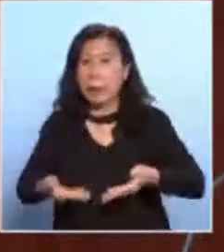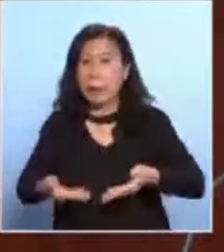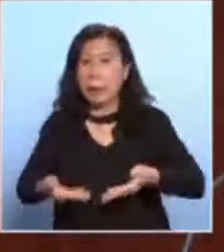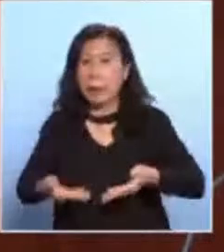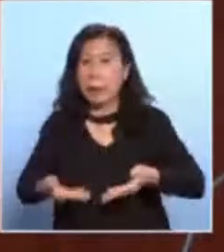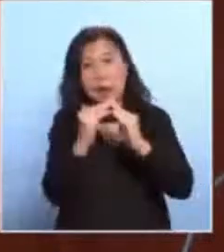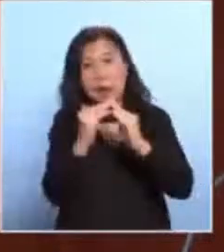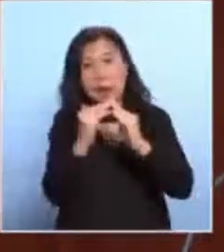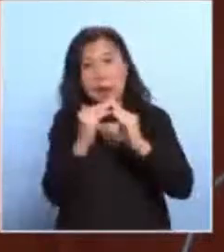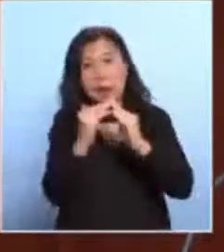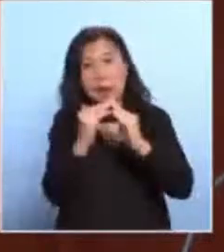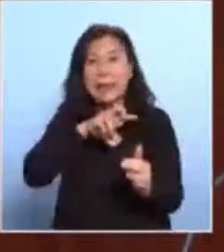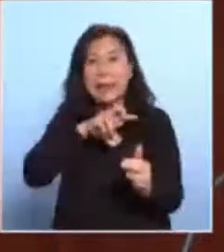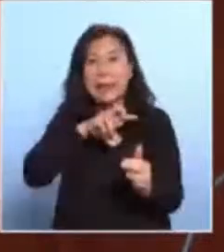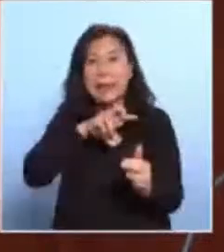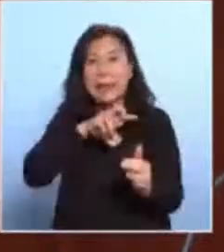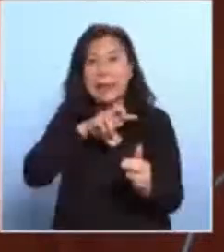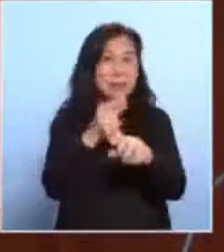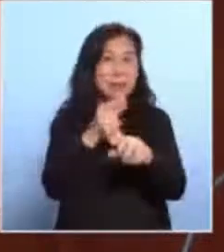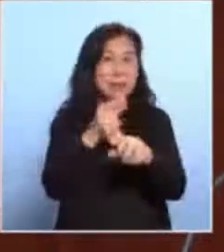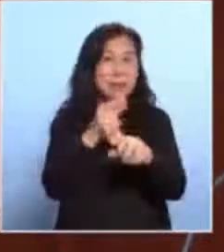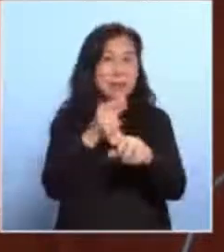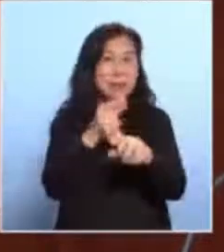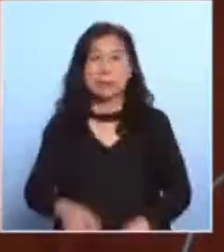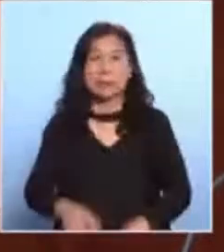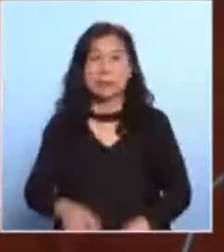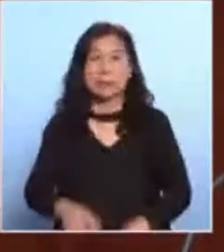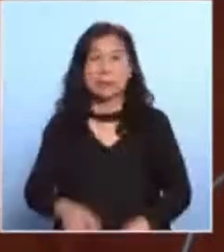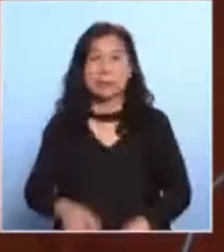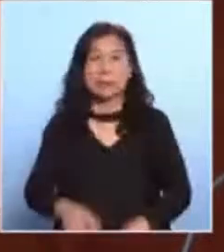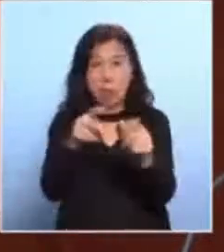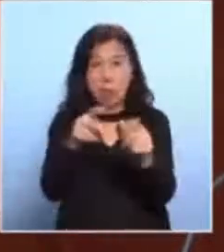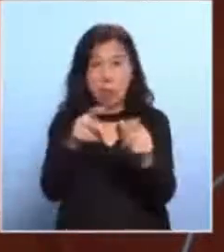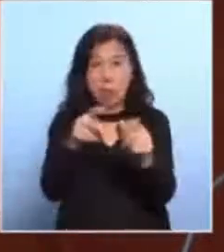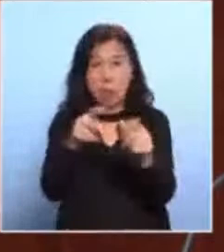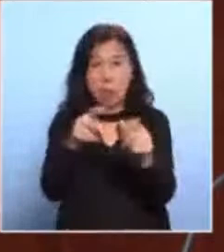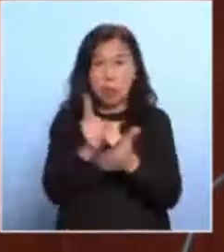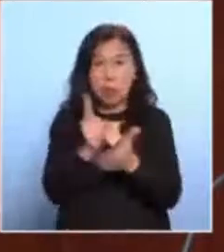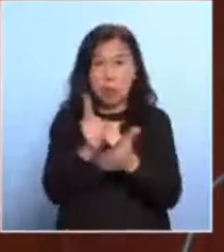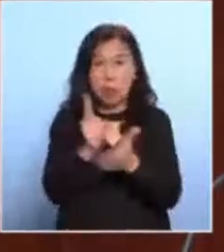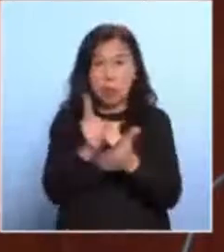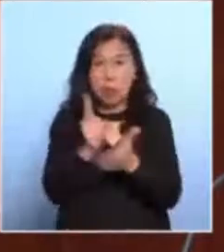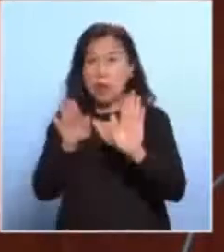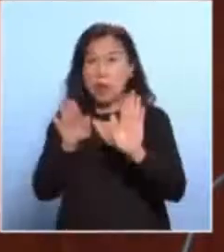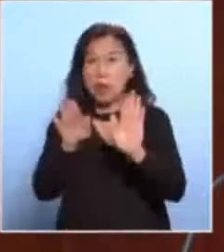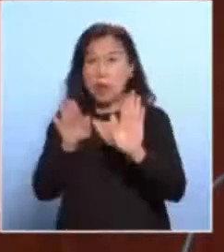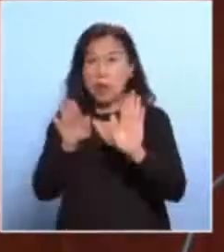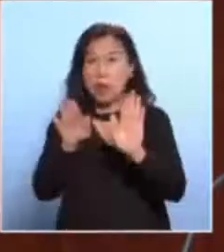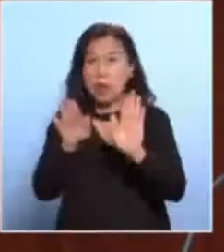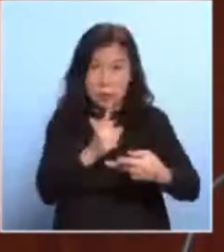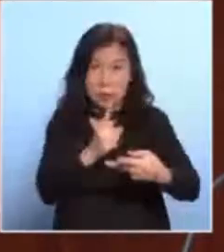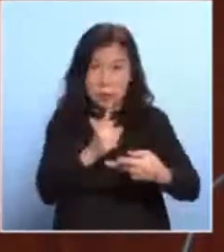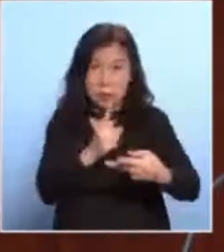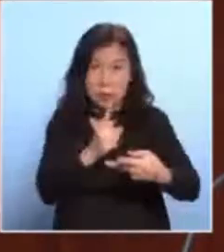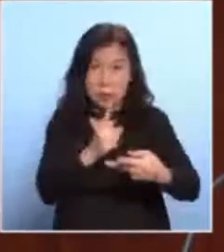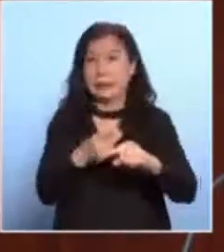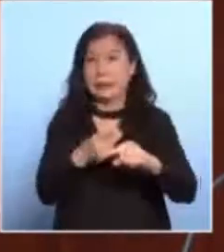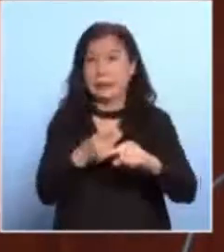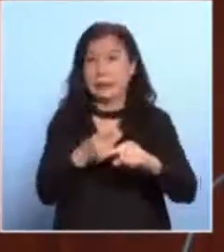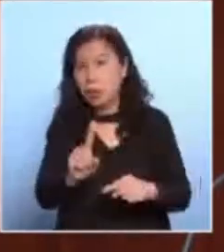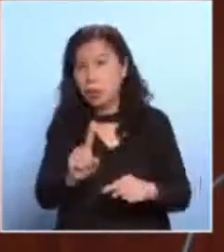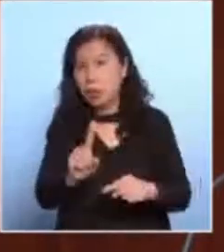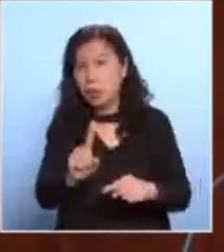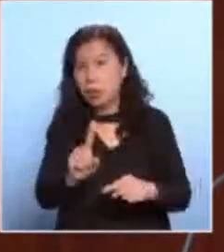Carers in need will also be matched with respite services through the social workers of the designated hotline for